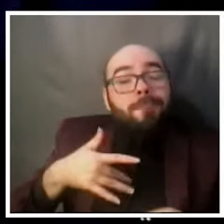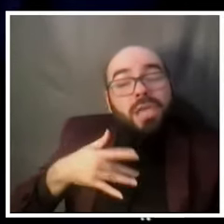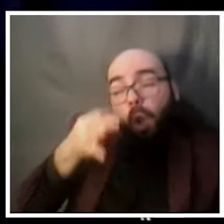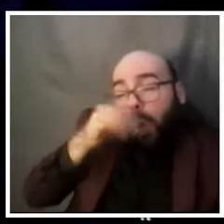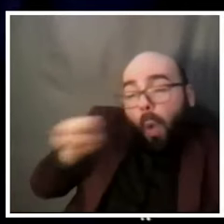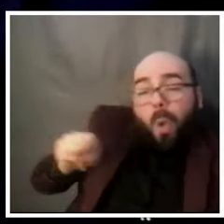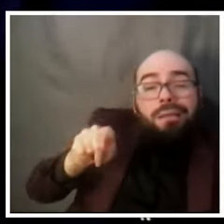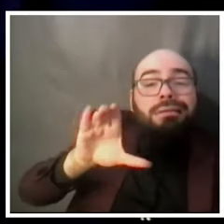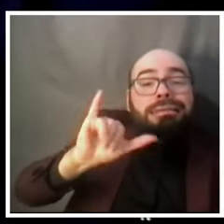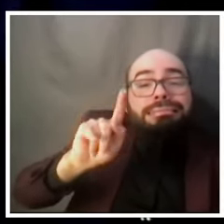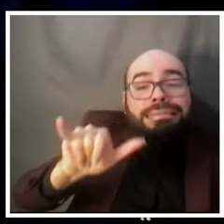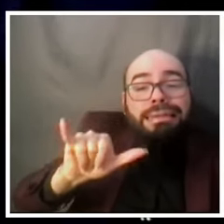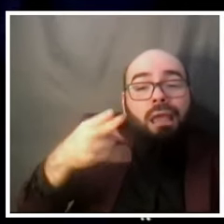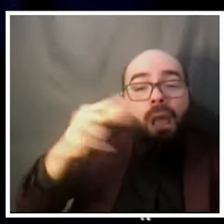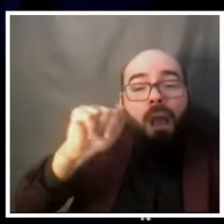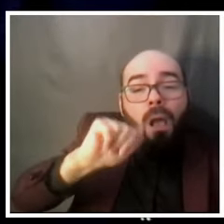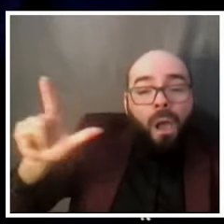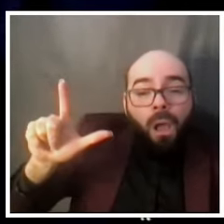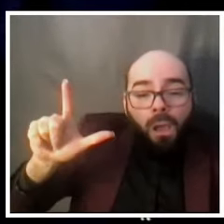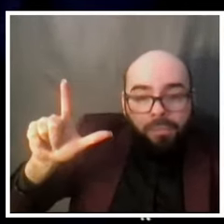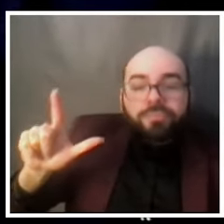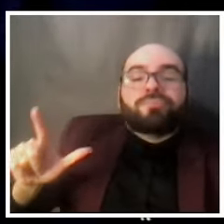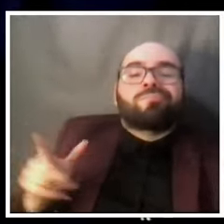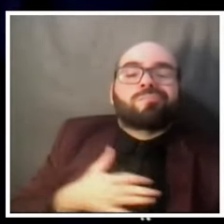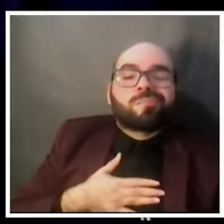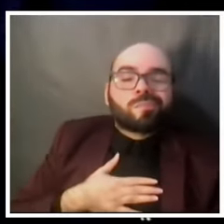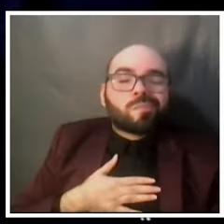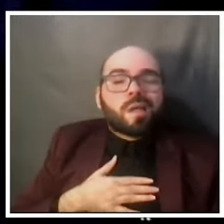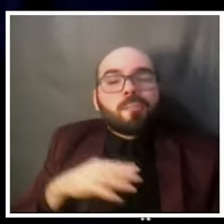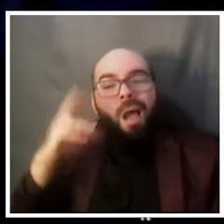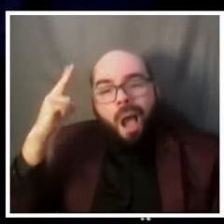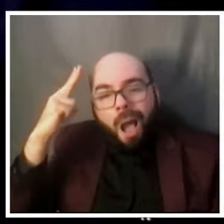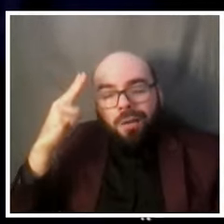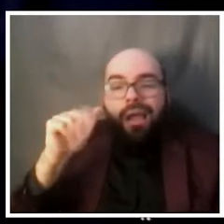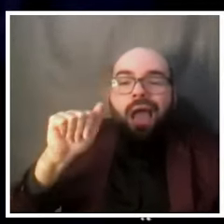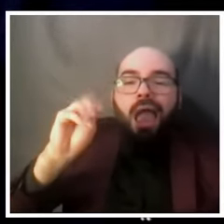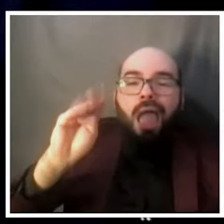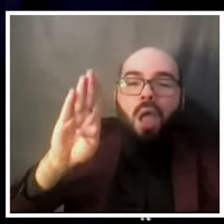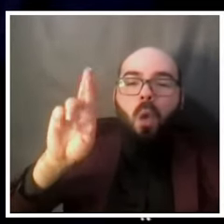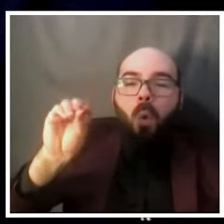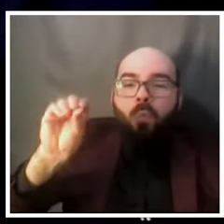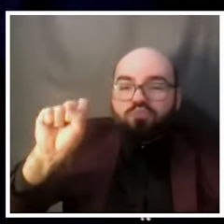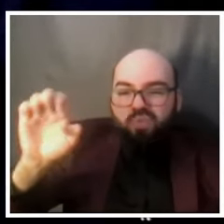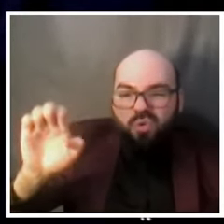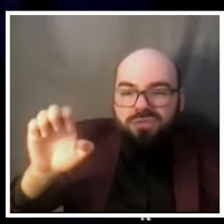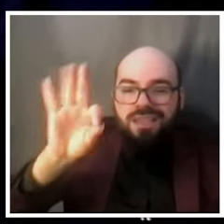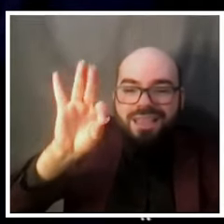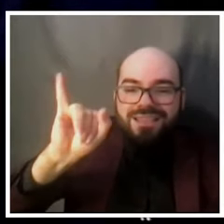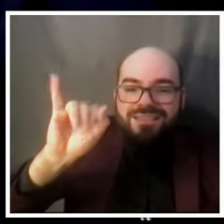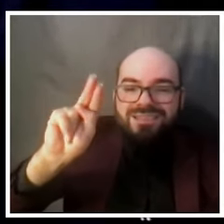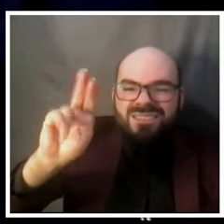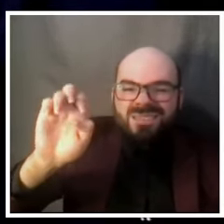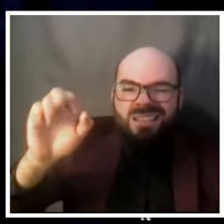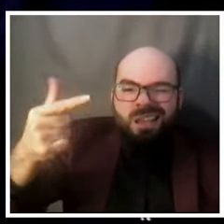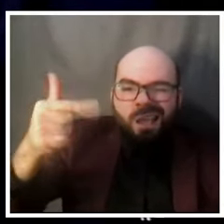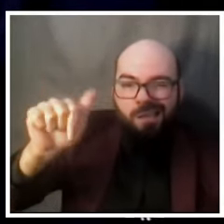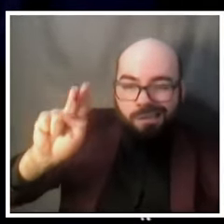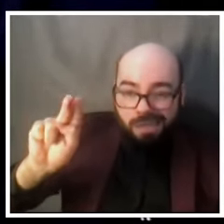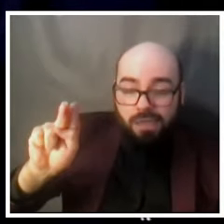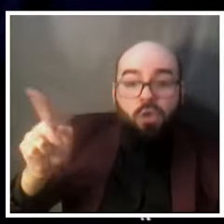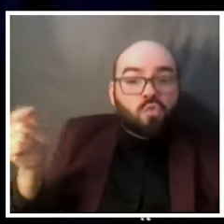My Uncle Ambrose Finnegan, Bosey Finnegan from North Washington, he served and died in World War